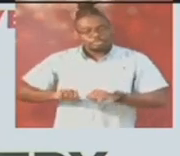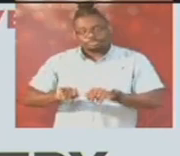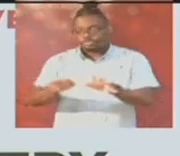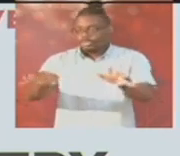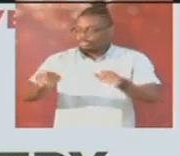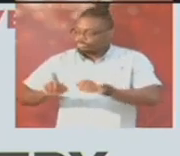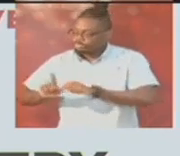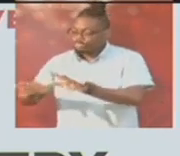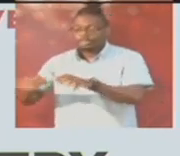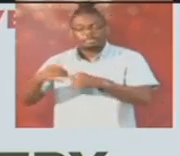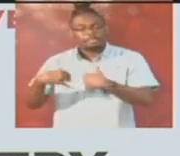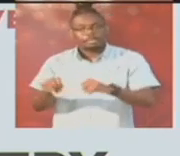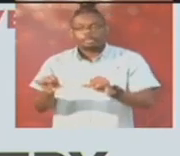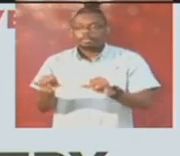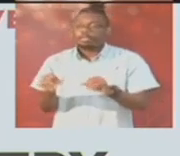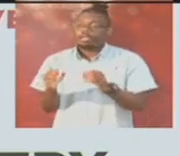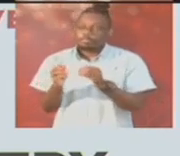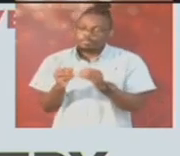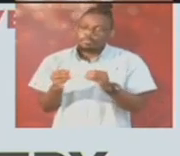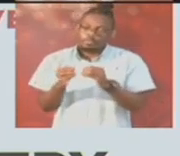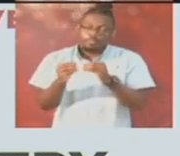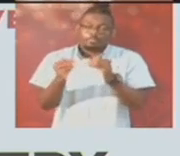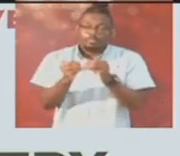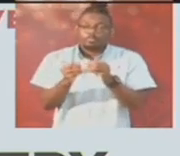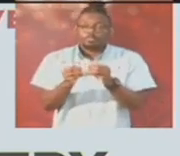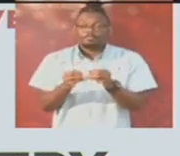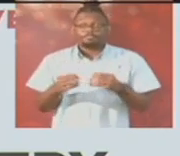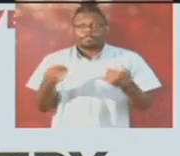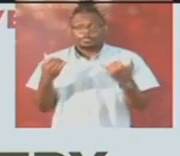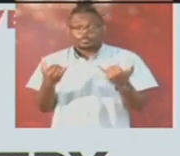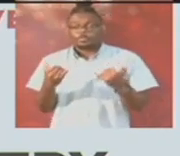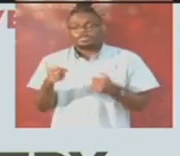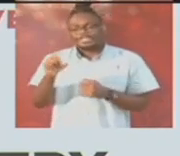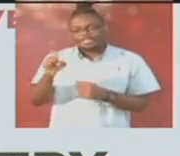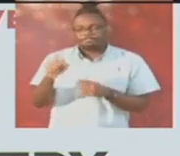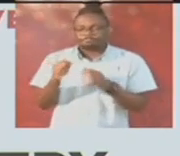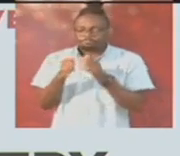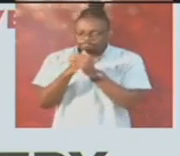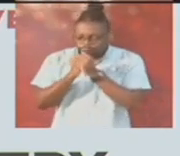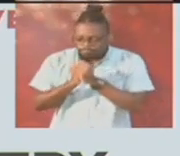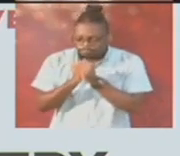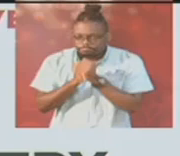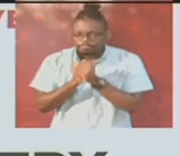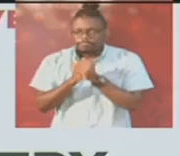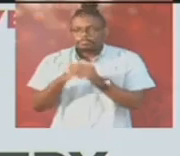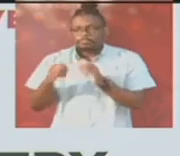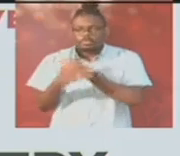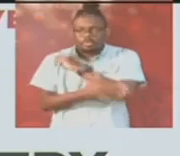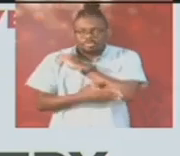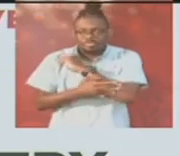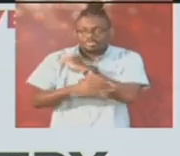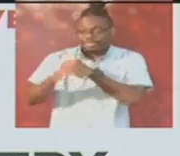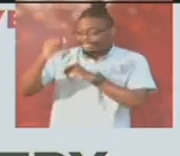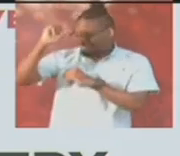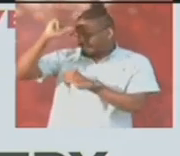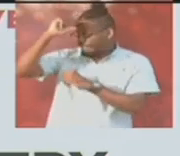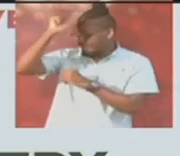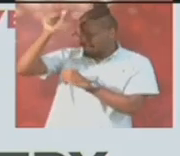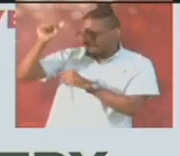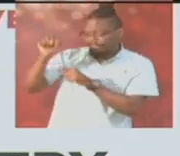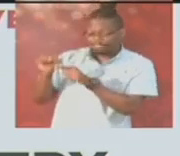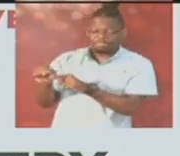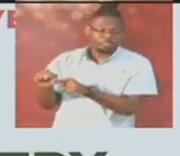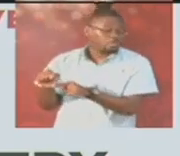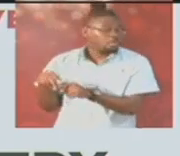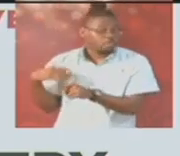have India in our thoughts and prayers, and send our best wishes to